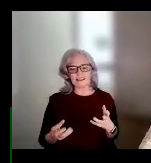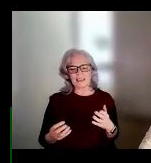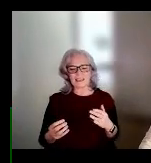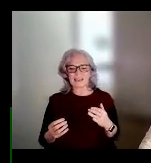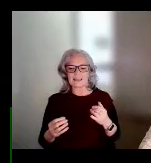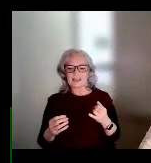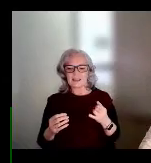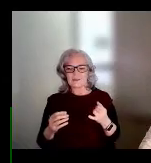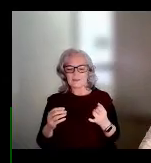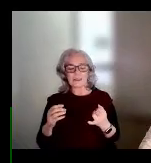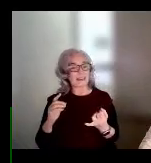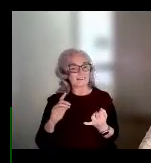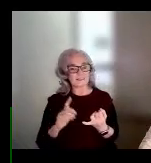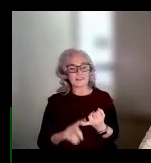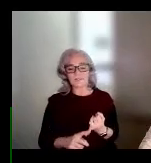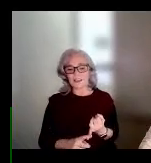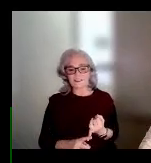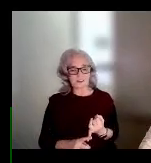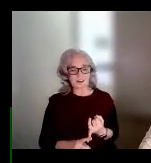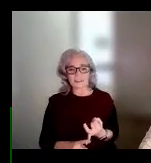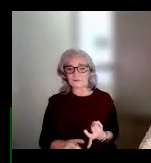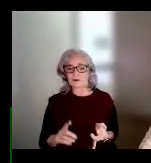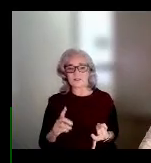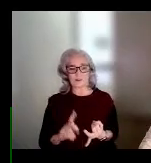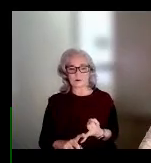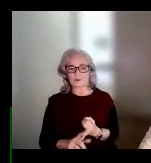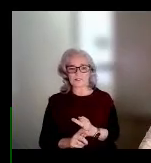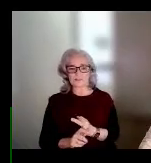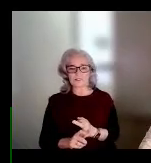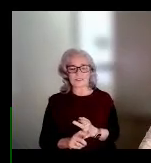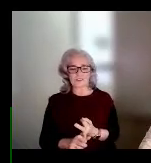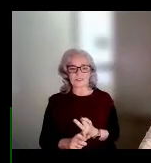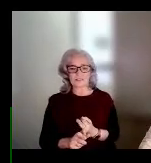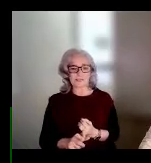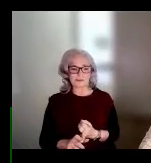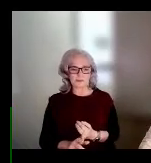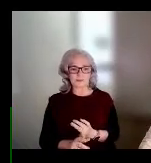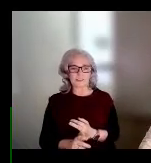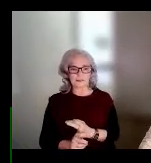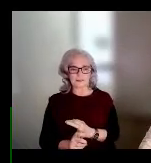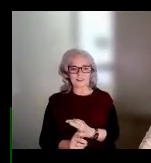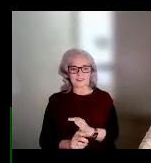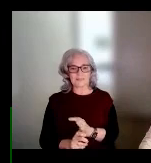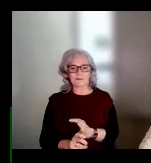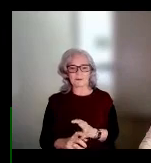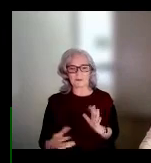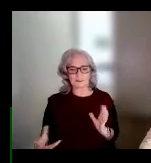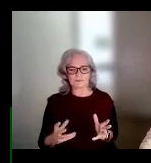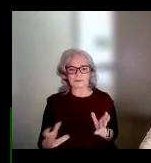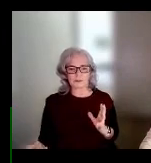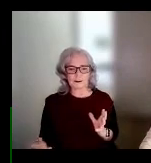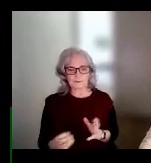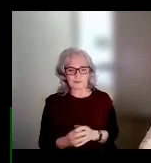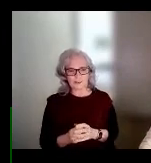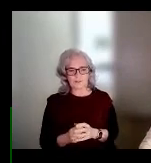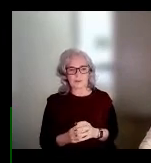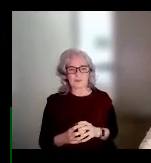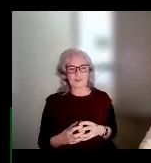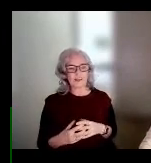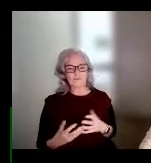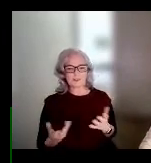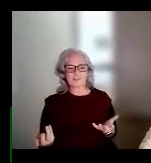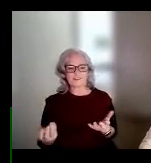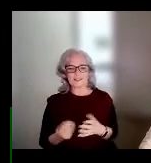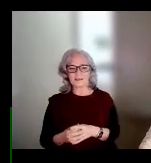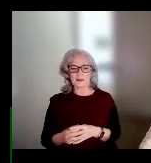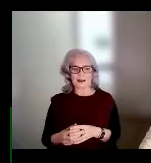the excellence of care is transparent, along with some of the issues that people are experiencing. So people are much more aware of what's going